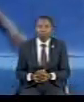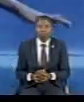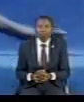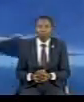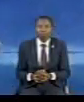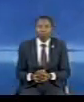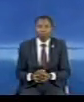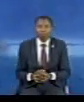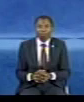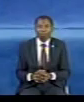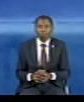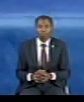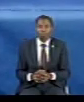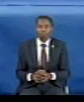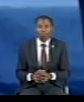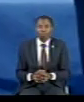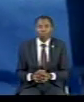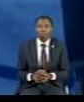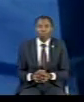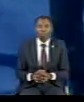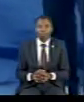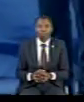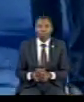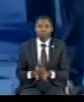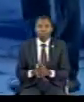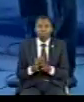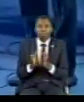Put your hands together for Mama.